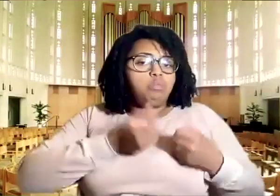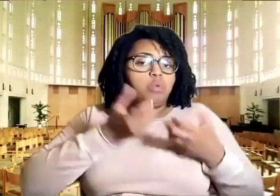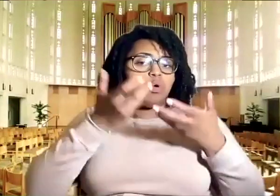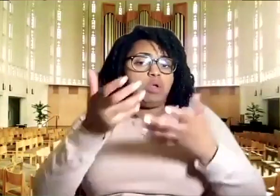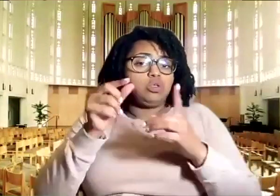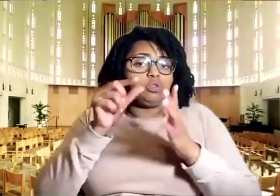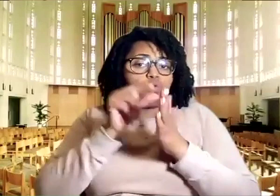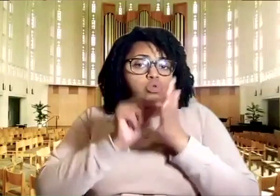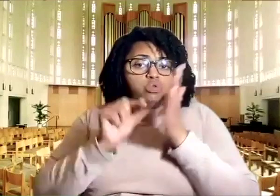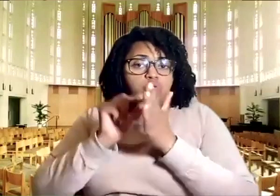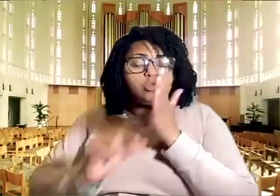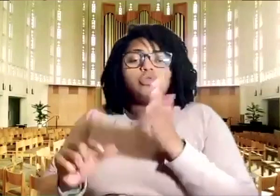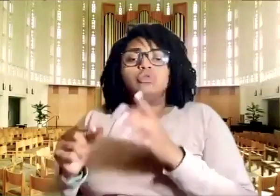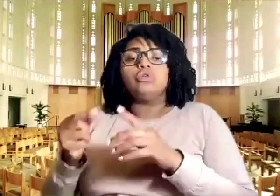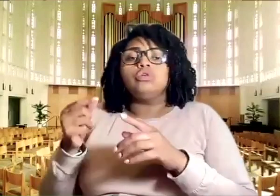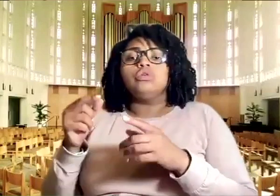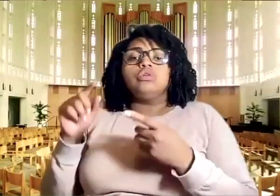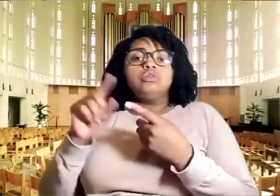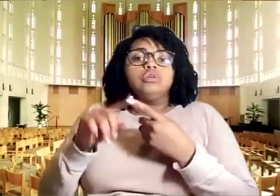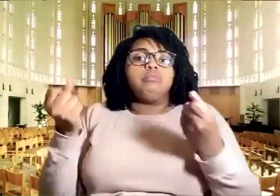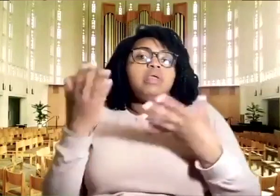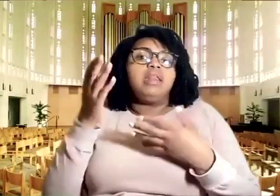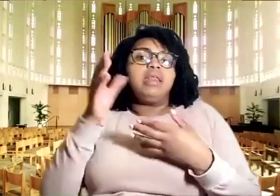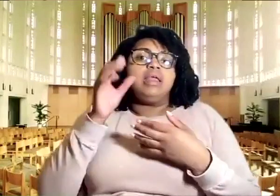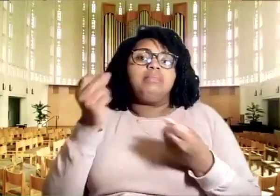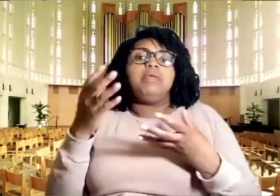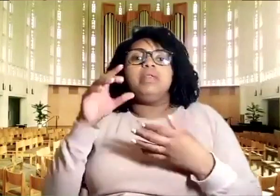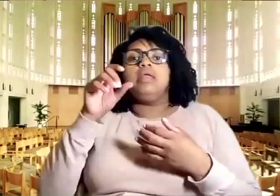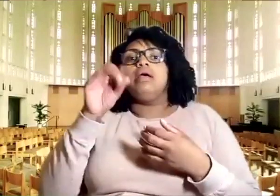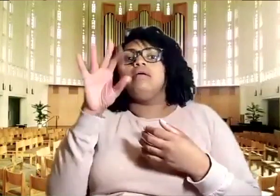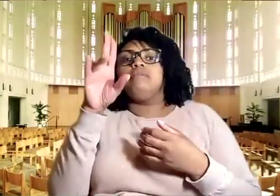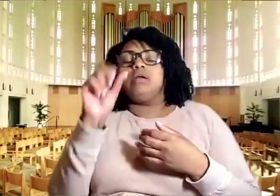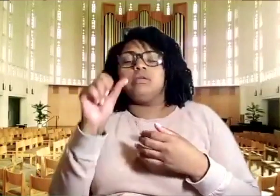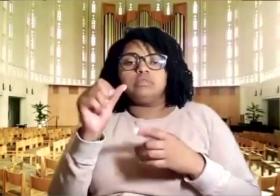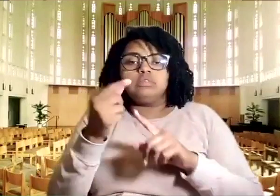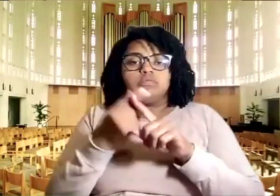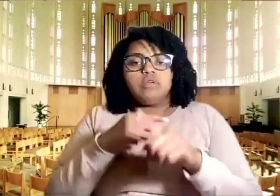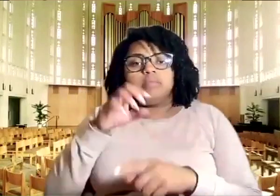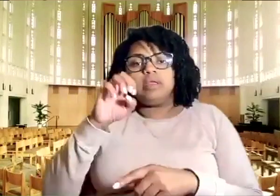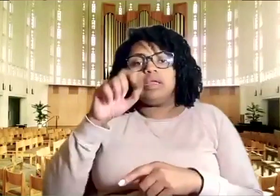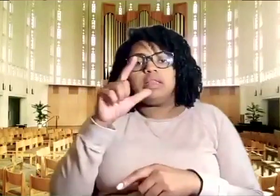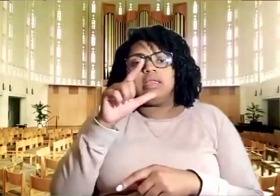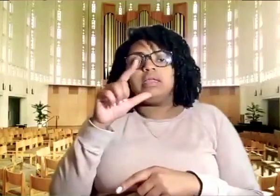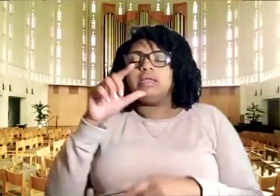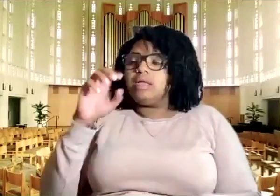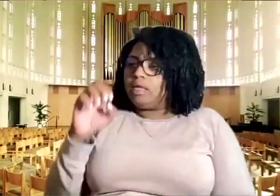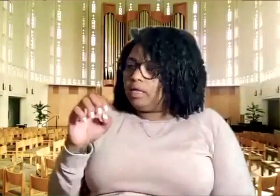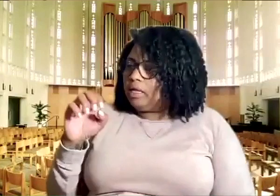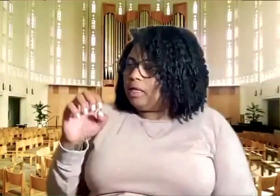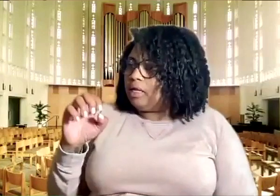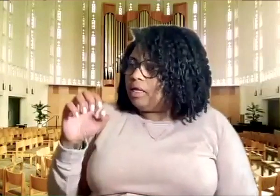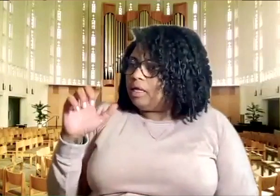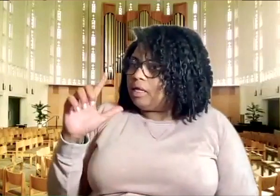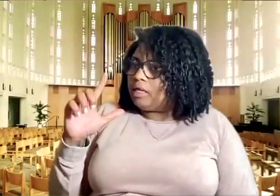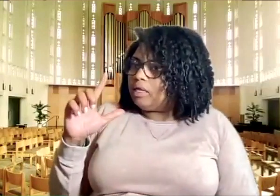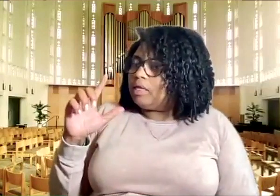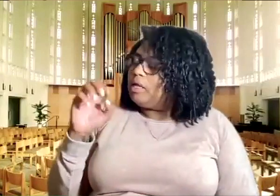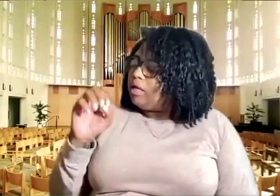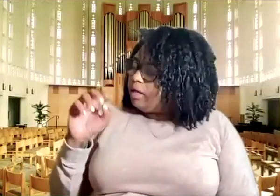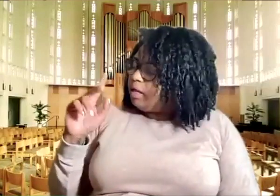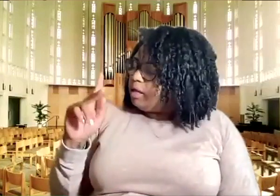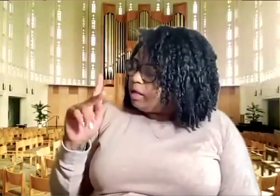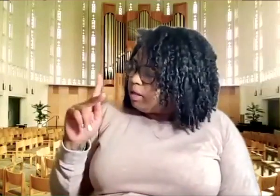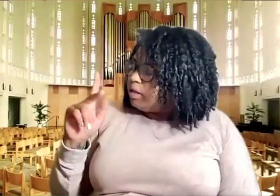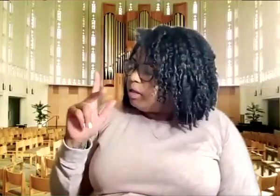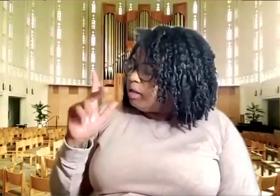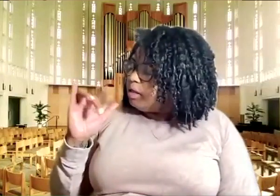of Ecclesiastes, spoken most often at memorials. And it is